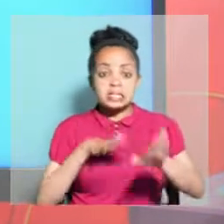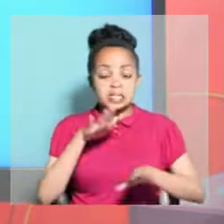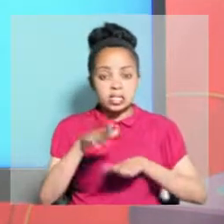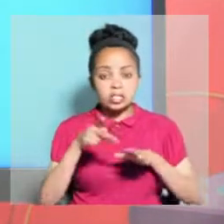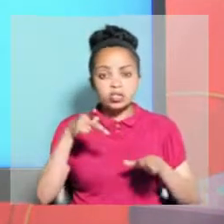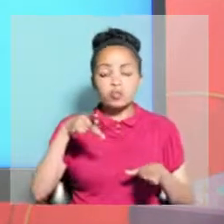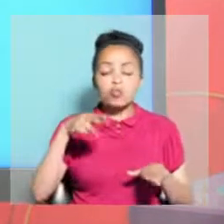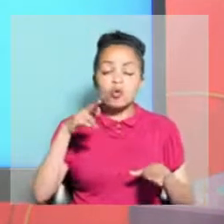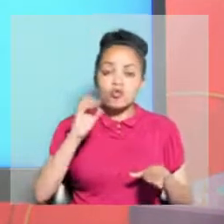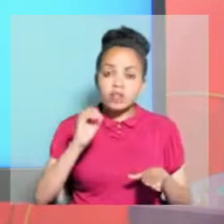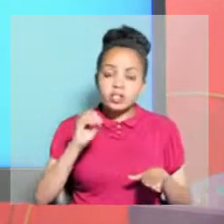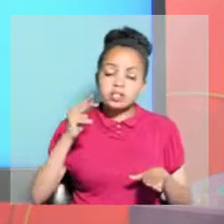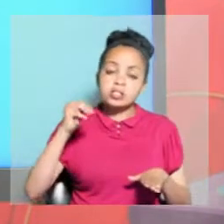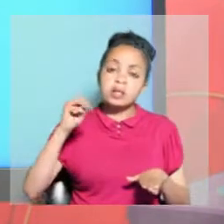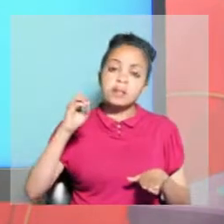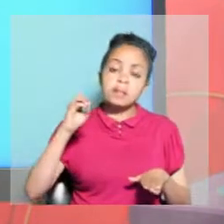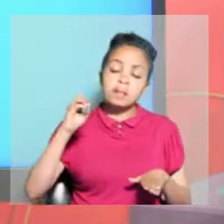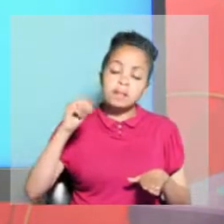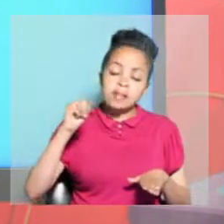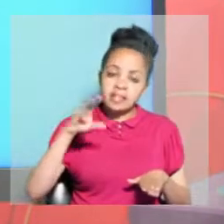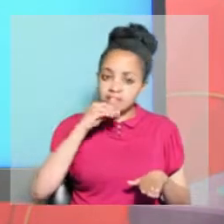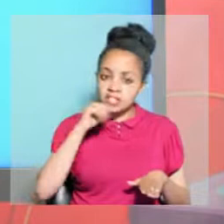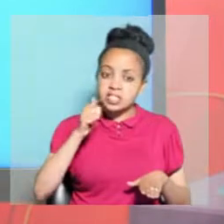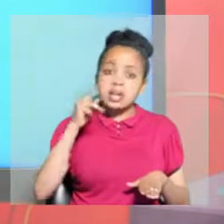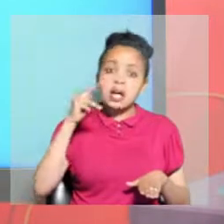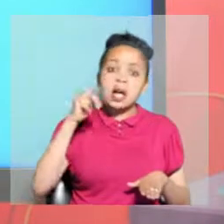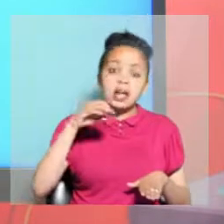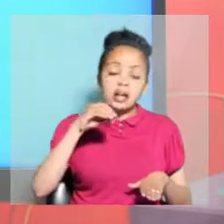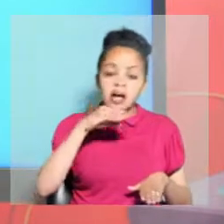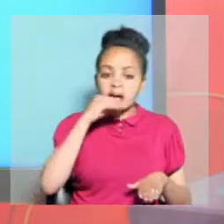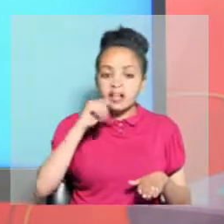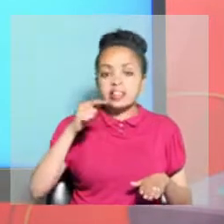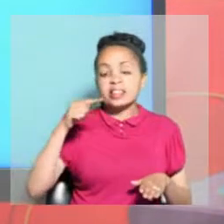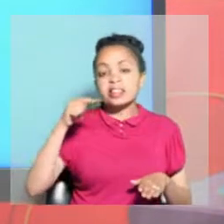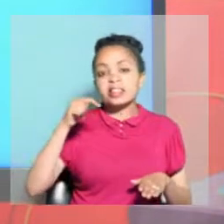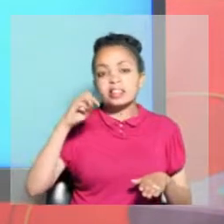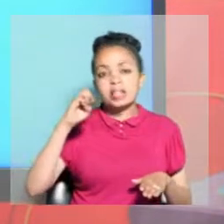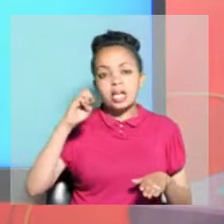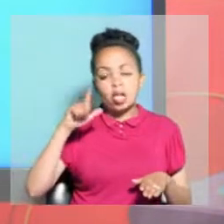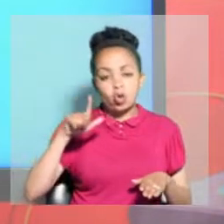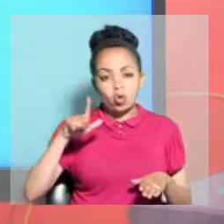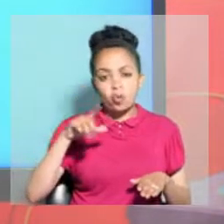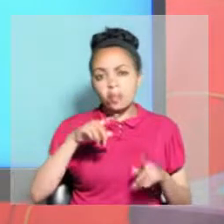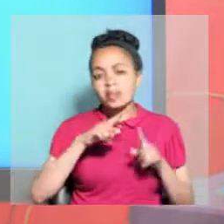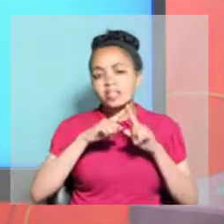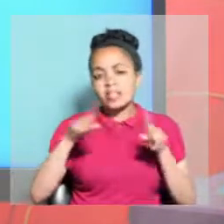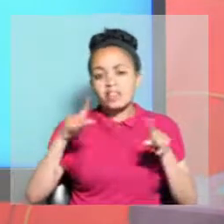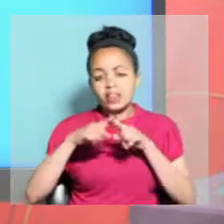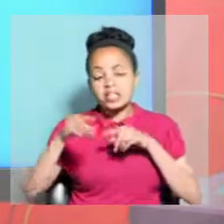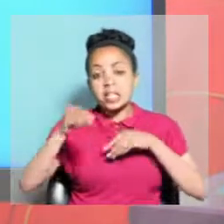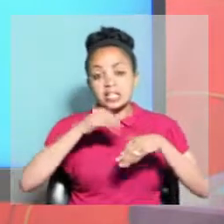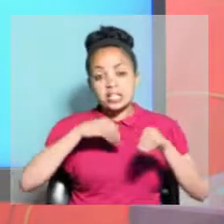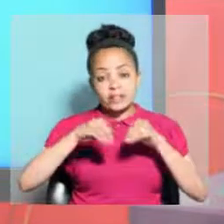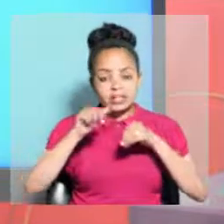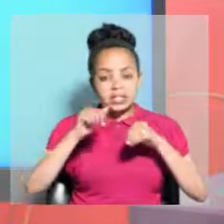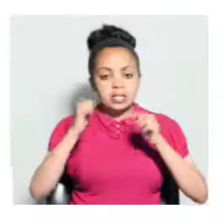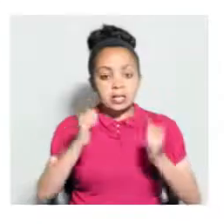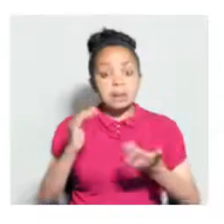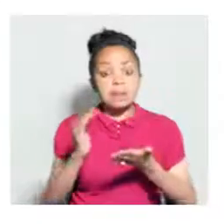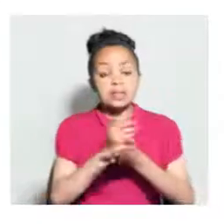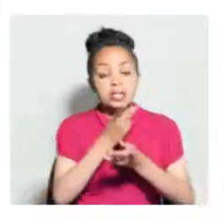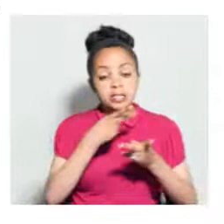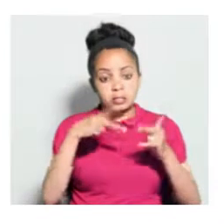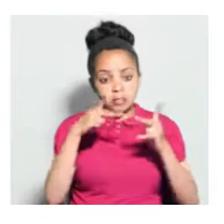prophase, metaphase, and anaphase, as well telophase. But there is different activities that can be takes